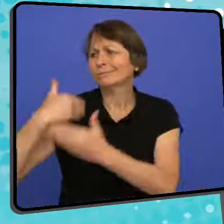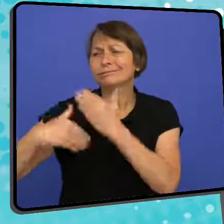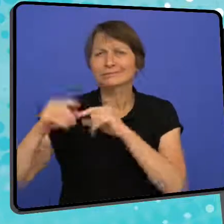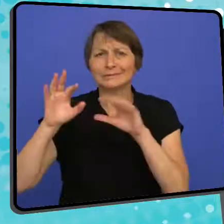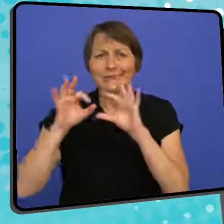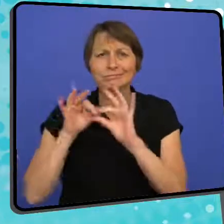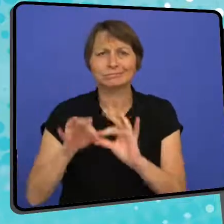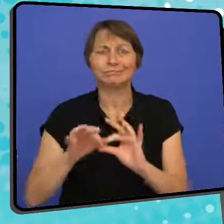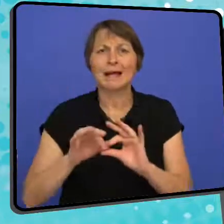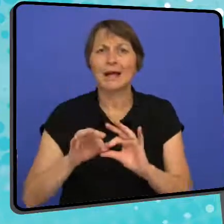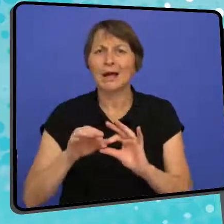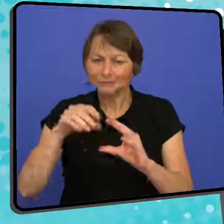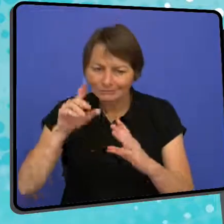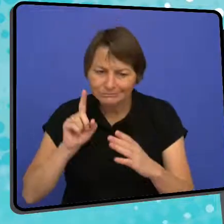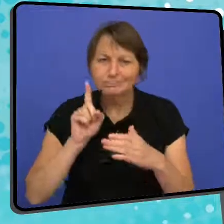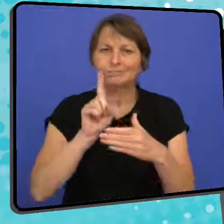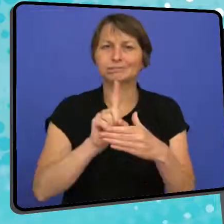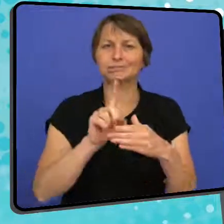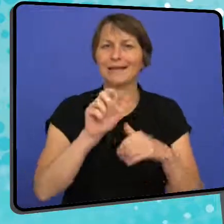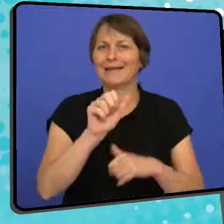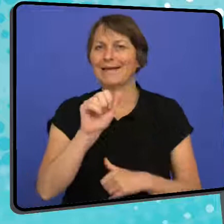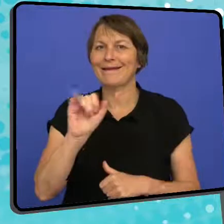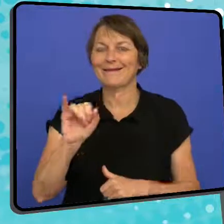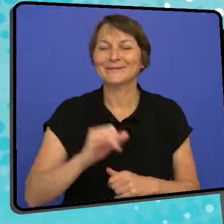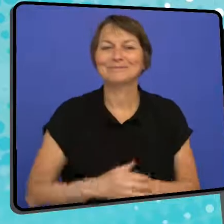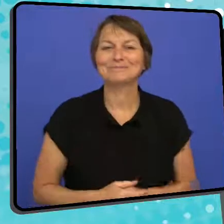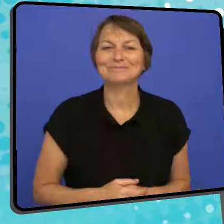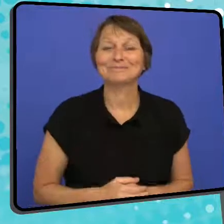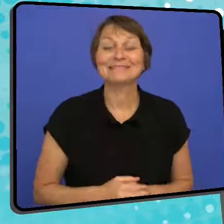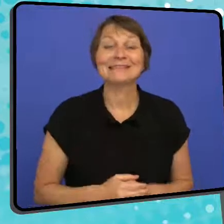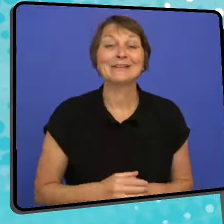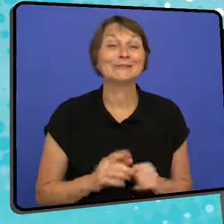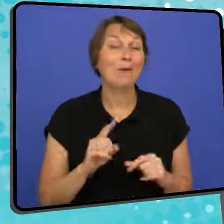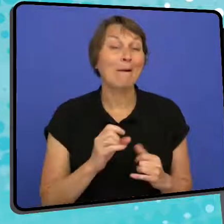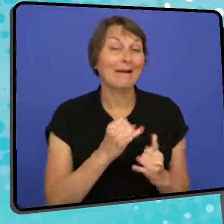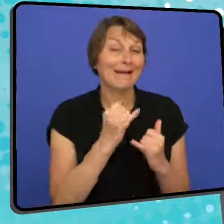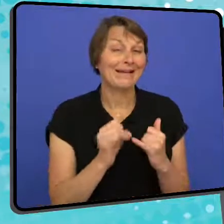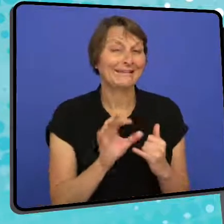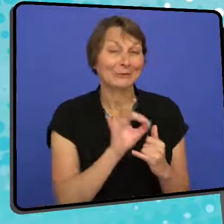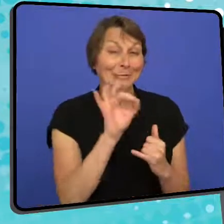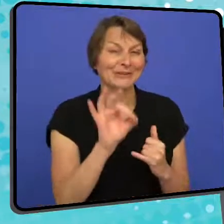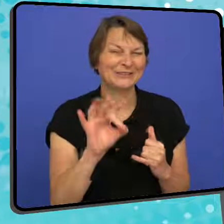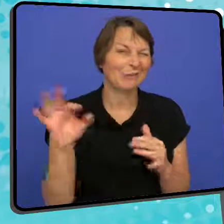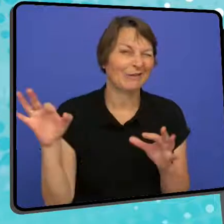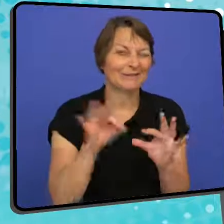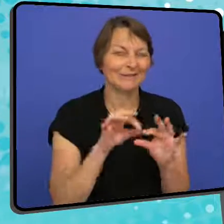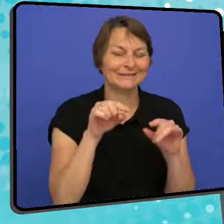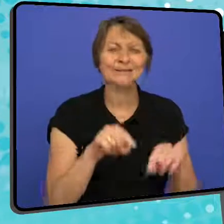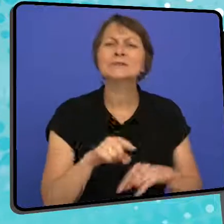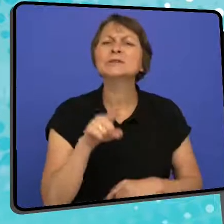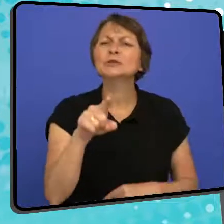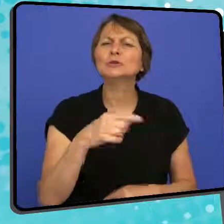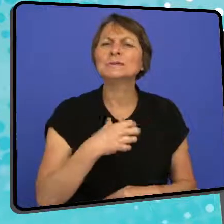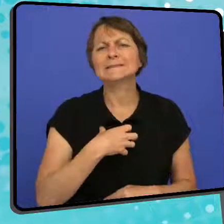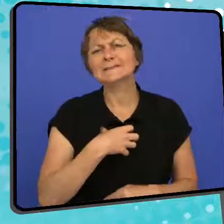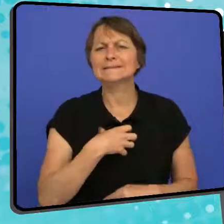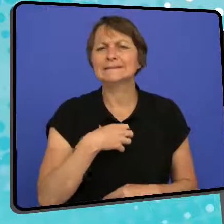the quick fire round. So what is the most annoying thing about your role in AI?